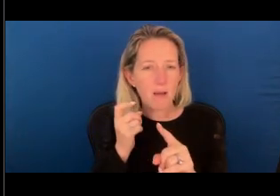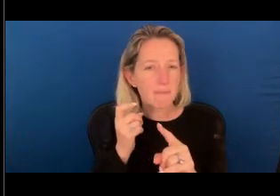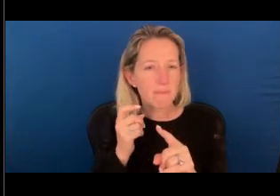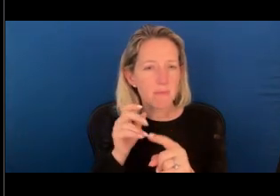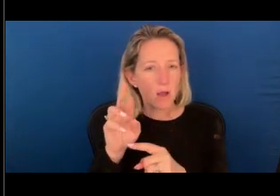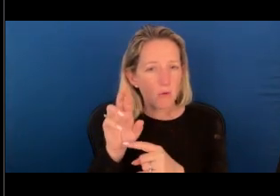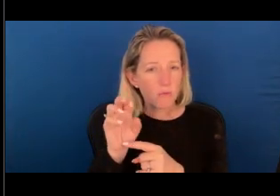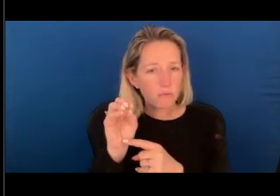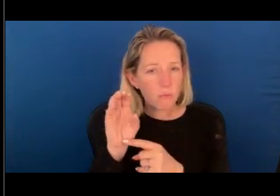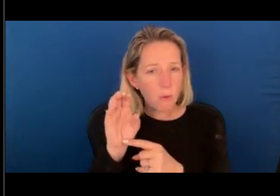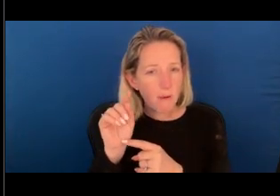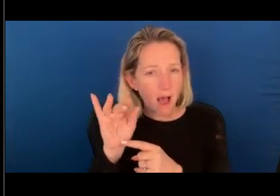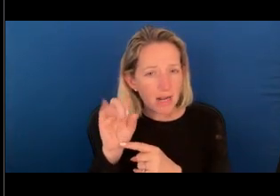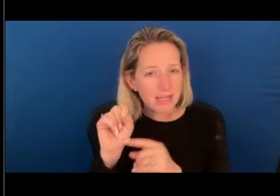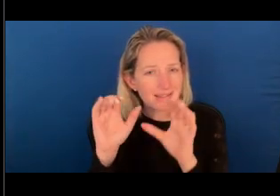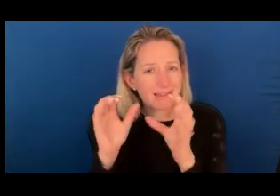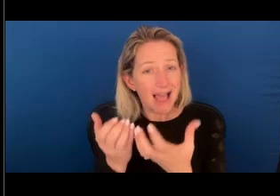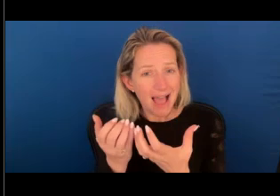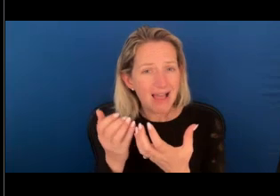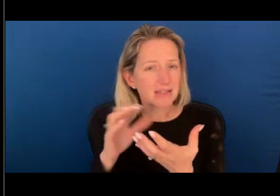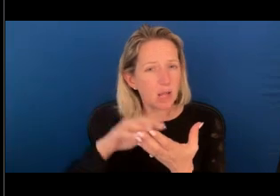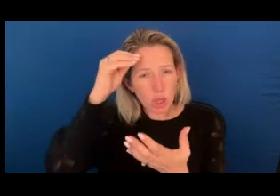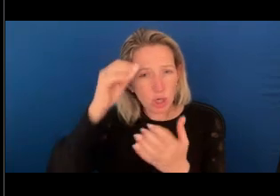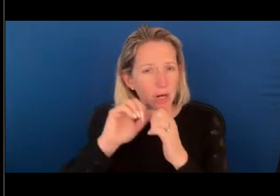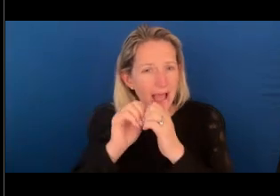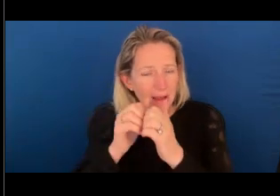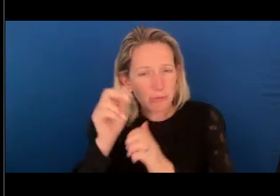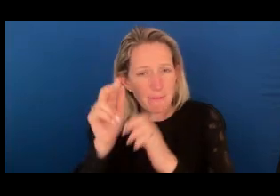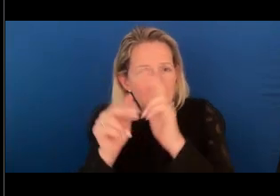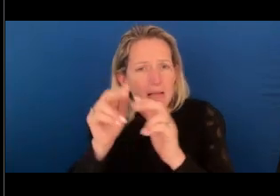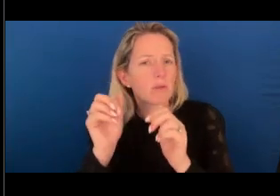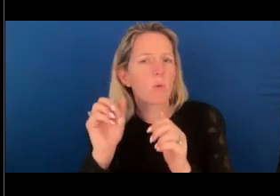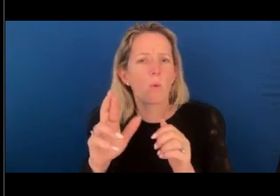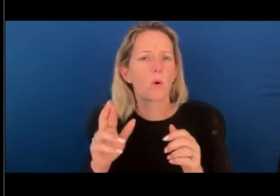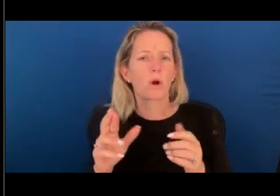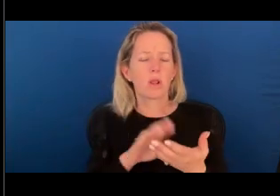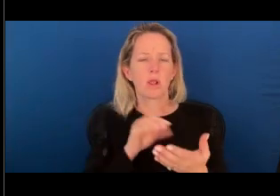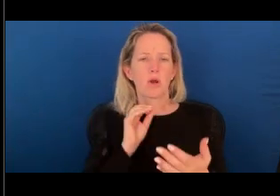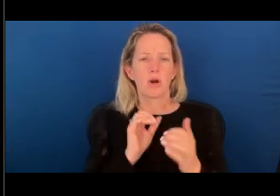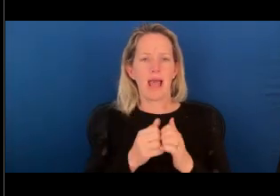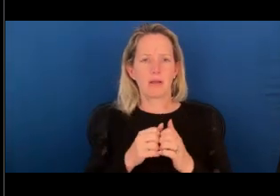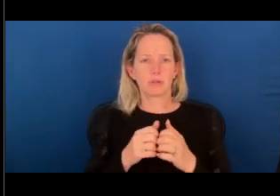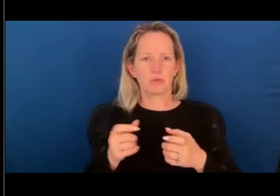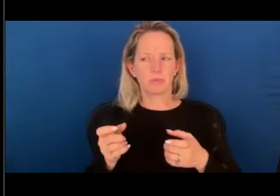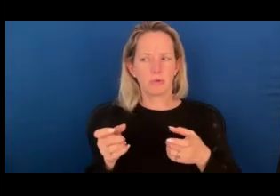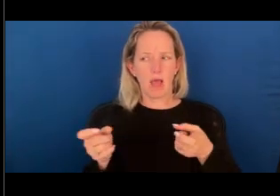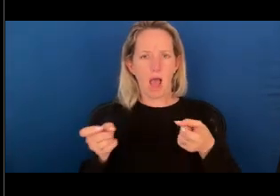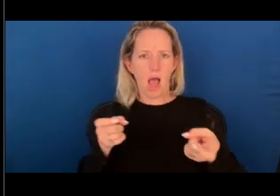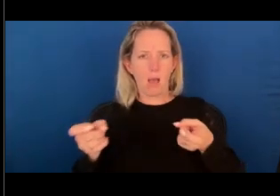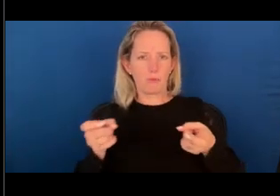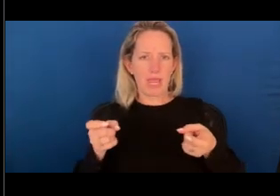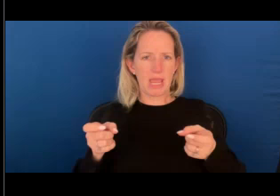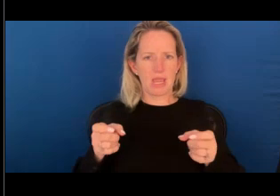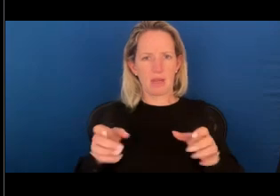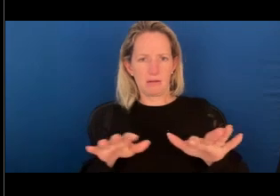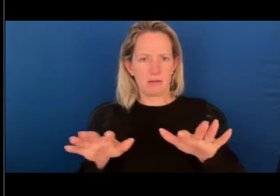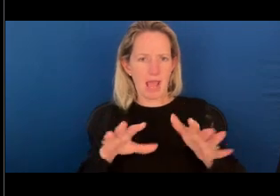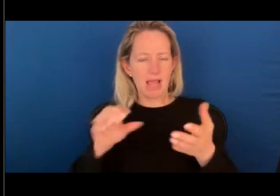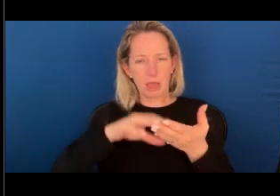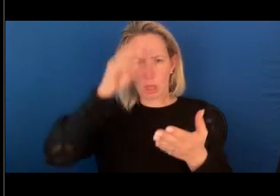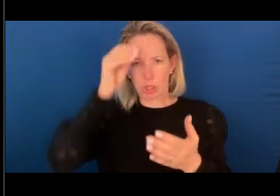to build the robots, or is it just more so on the operation side, learning to operate them and become more aware about the issues of